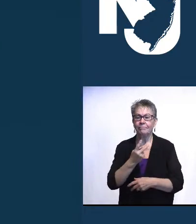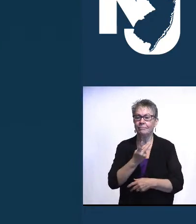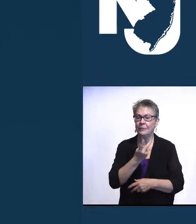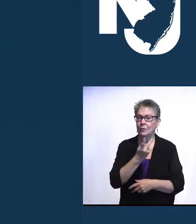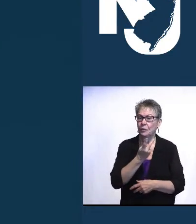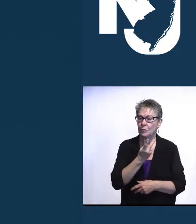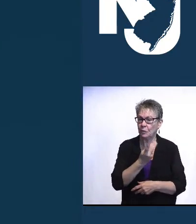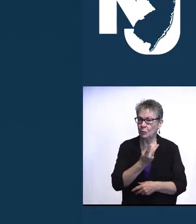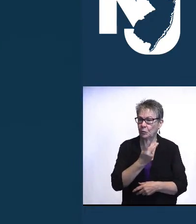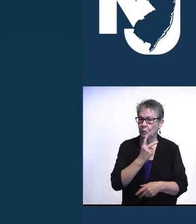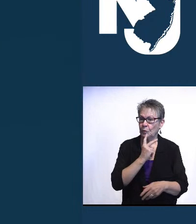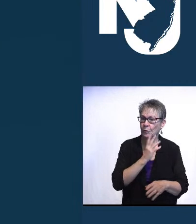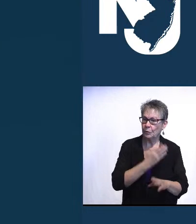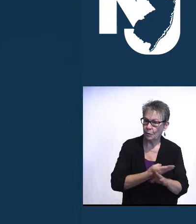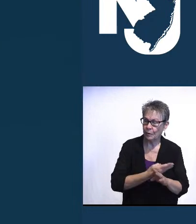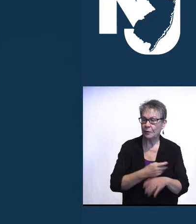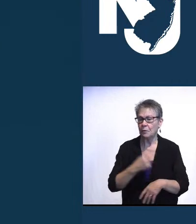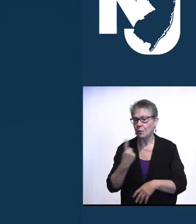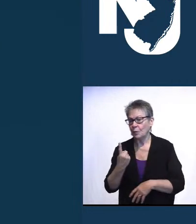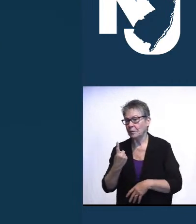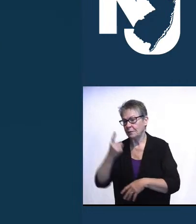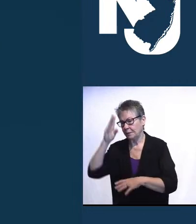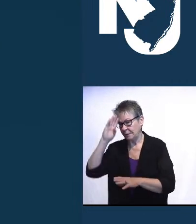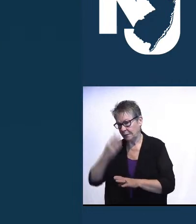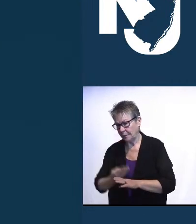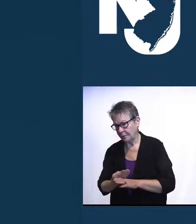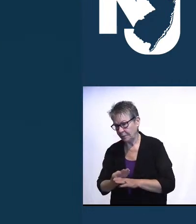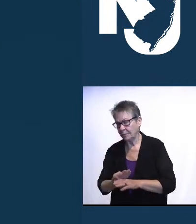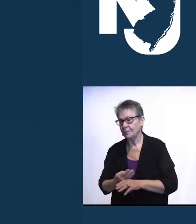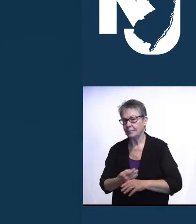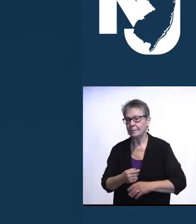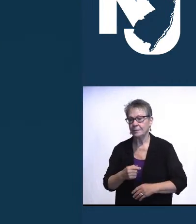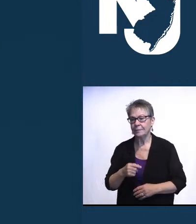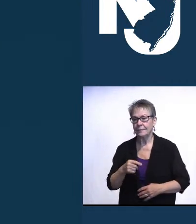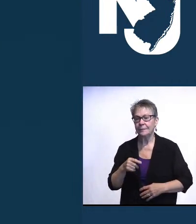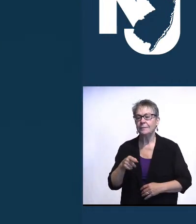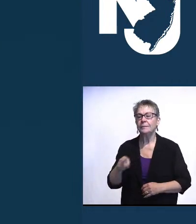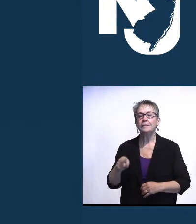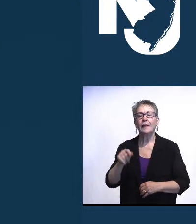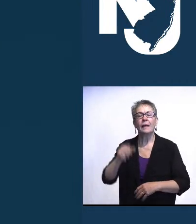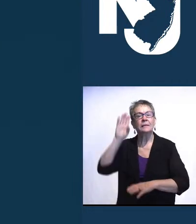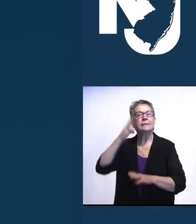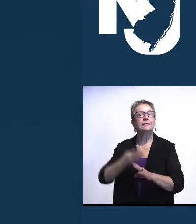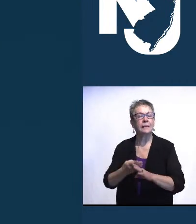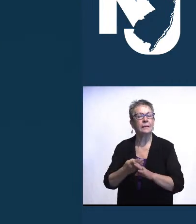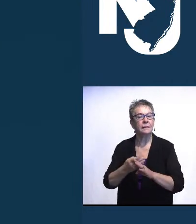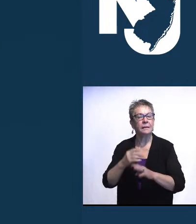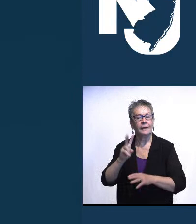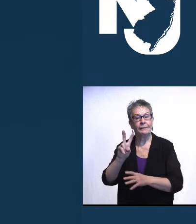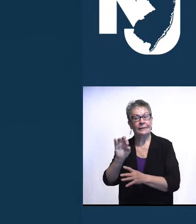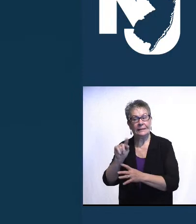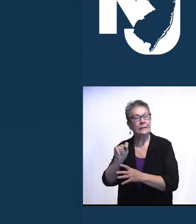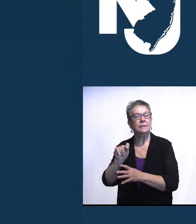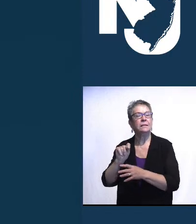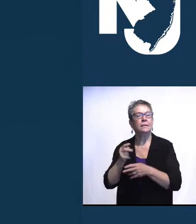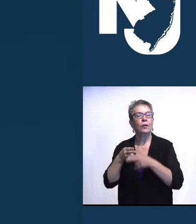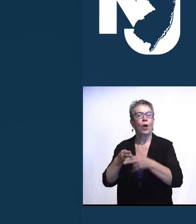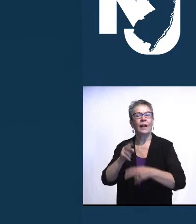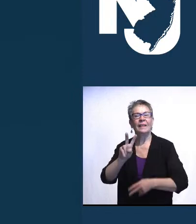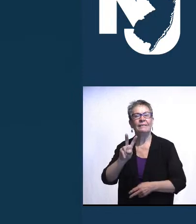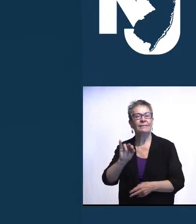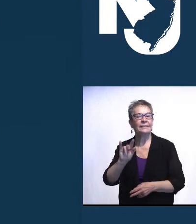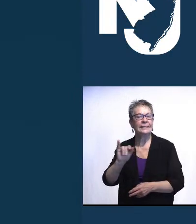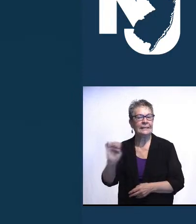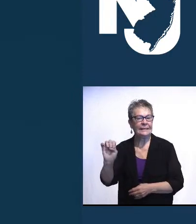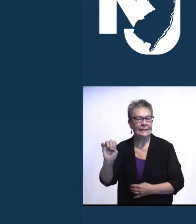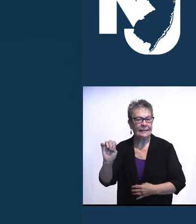Vinny. 10 days ago, on June 29th, Vinny passed away from complications of COVID. His battle